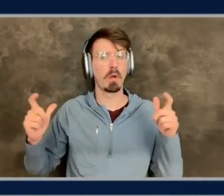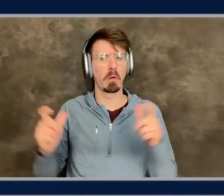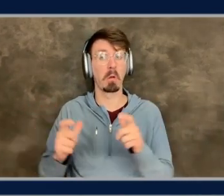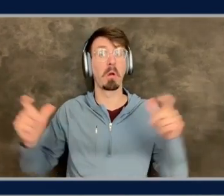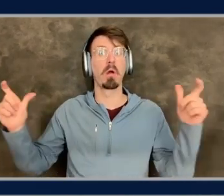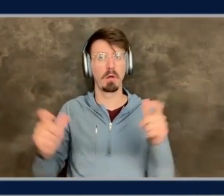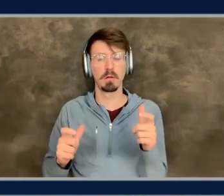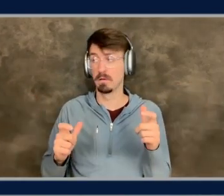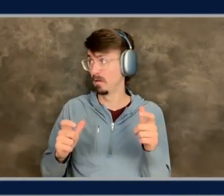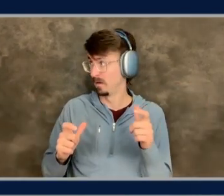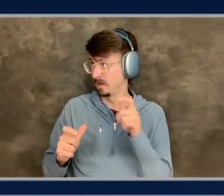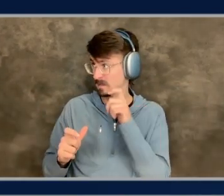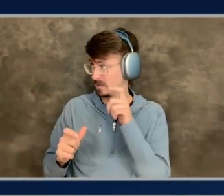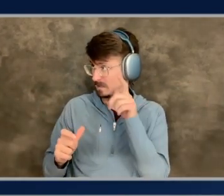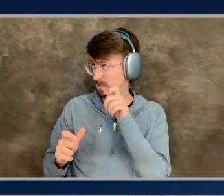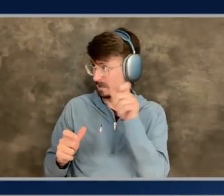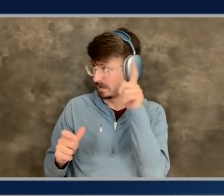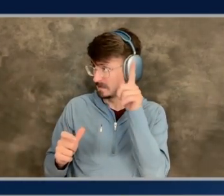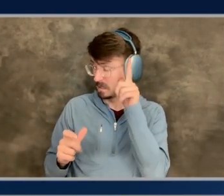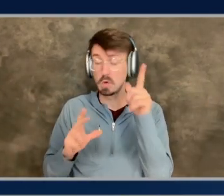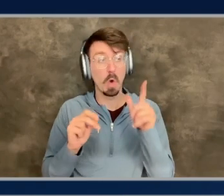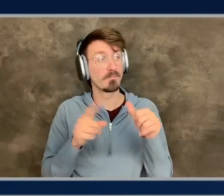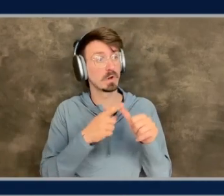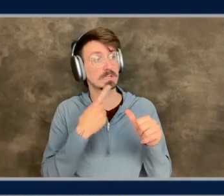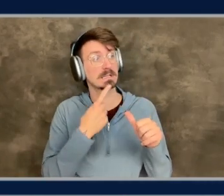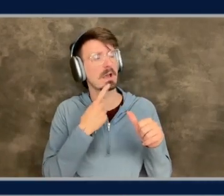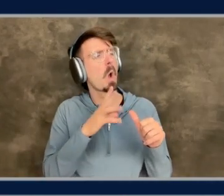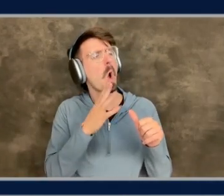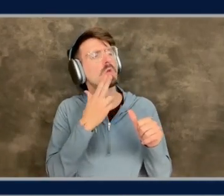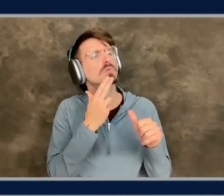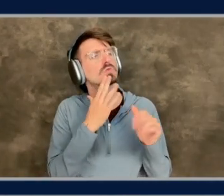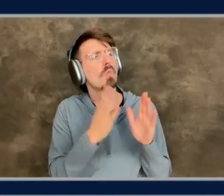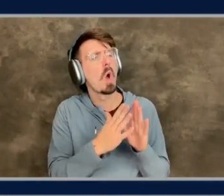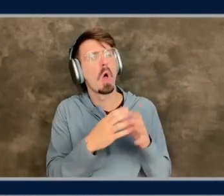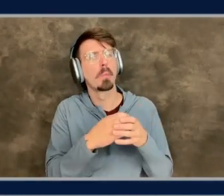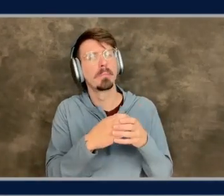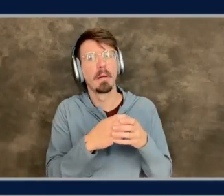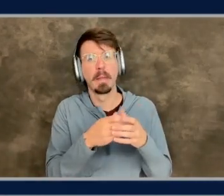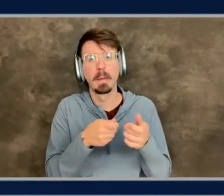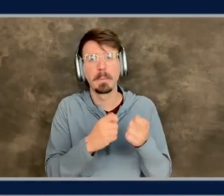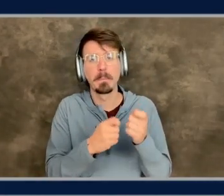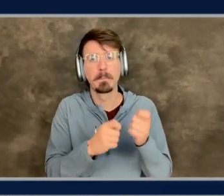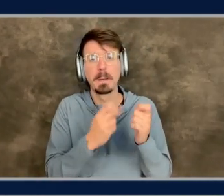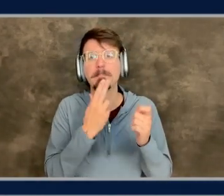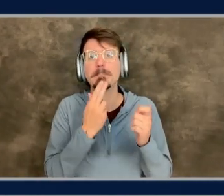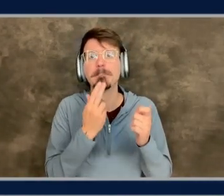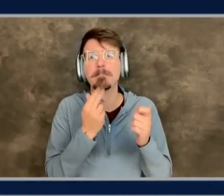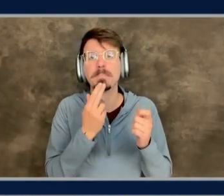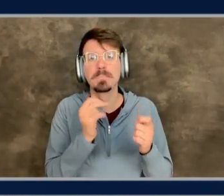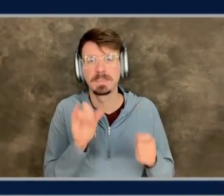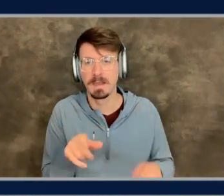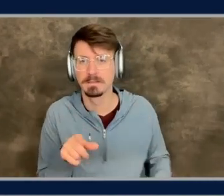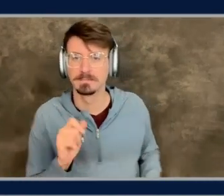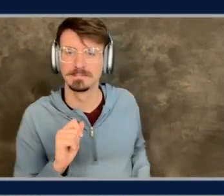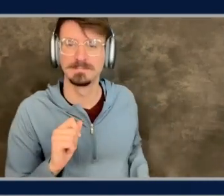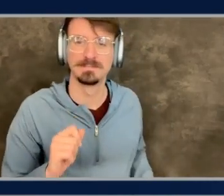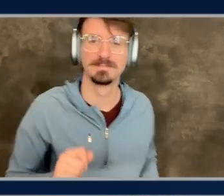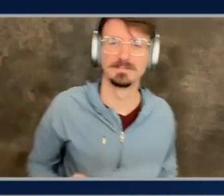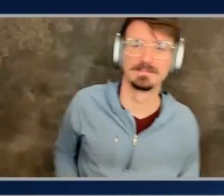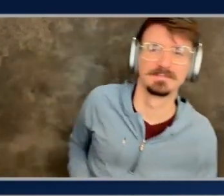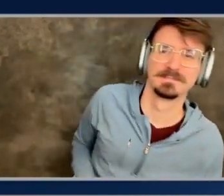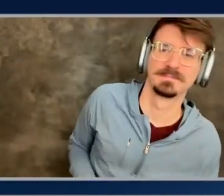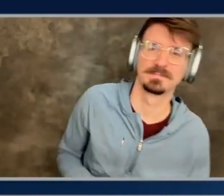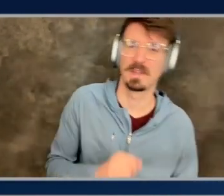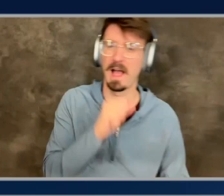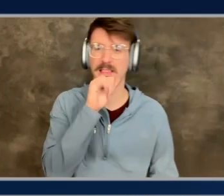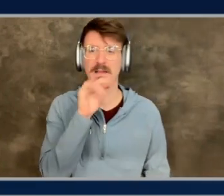asked for a small one, and then it did dig a little. One by one? A very little one. Okay, sure. Okay, there you go. I love it. I love it. I